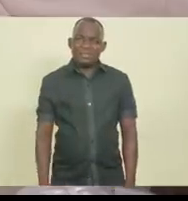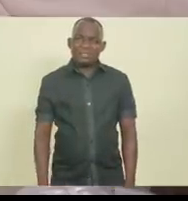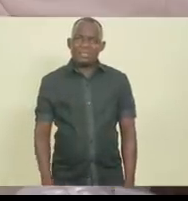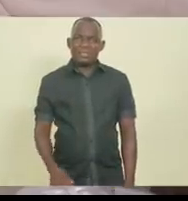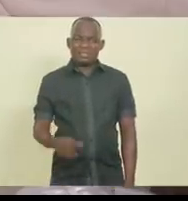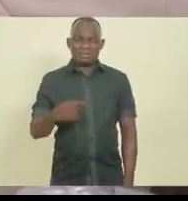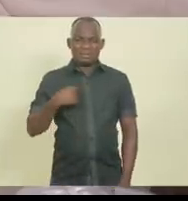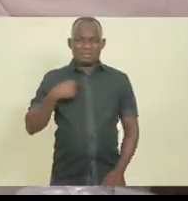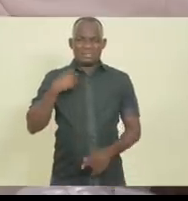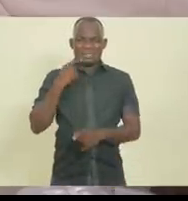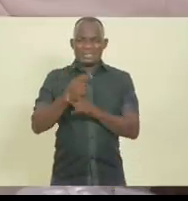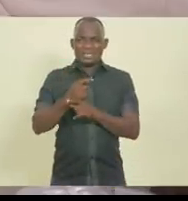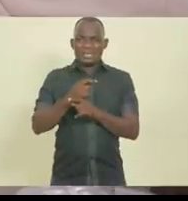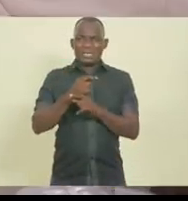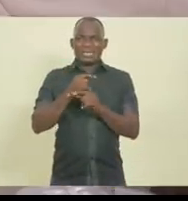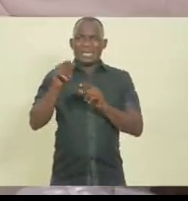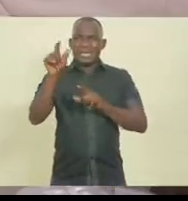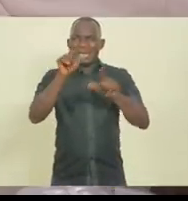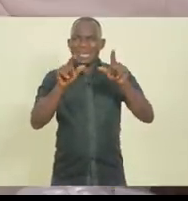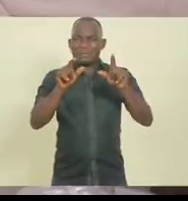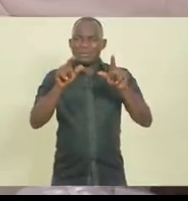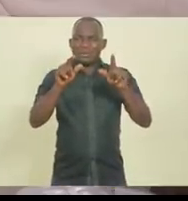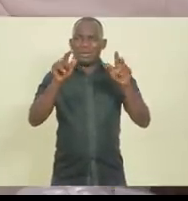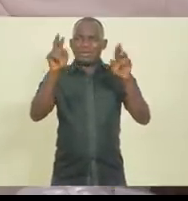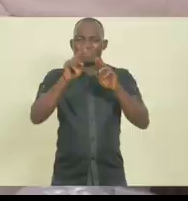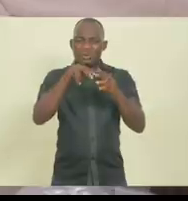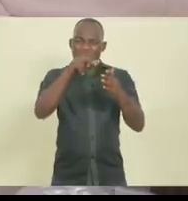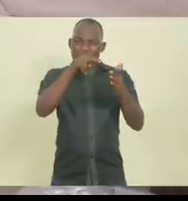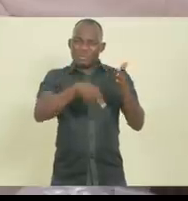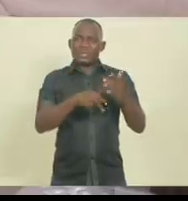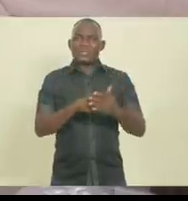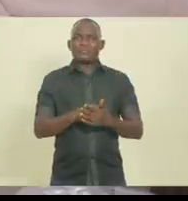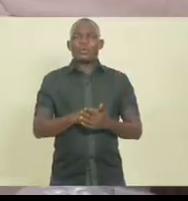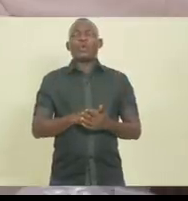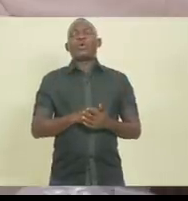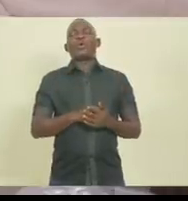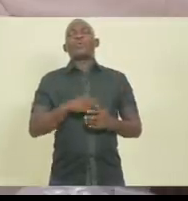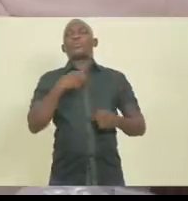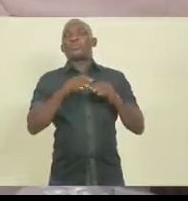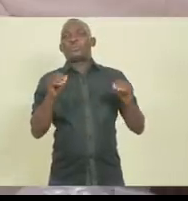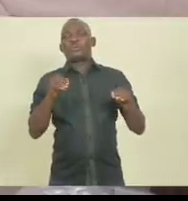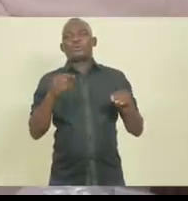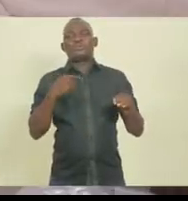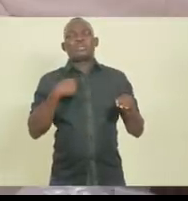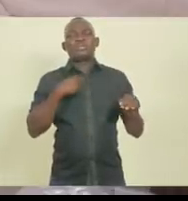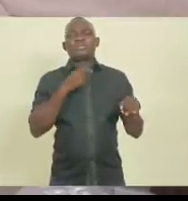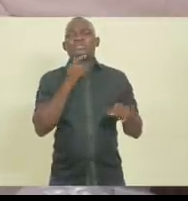I just read the results of the test you ran off my mother. Oh, it's no problem. I just left surgery.